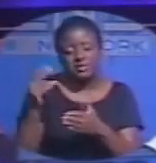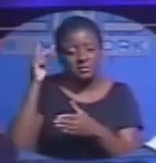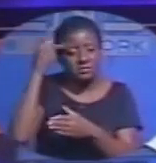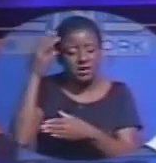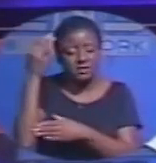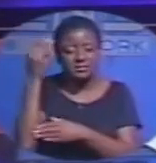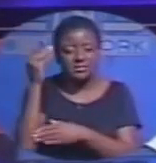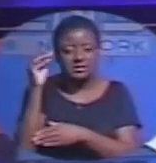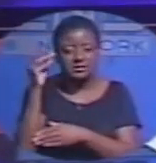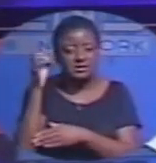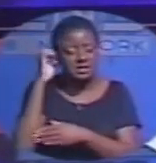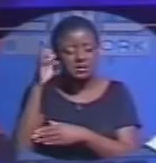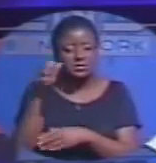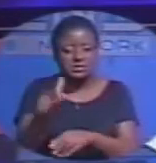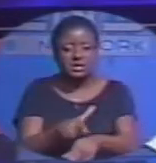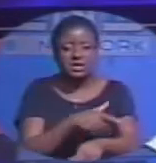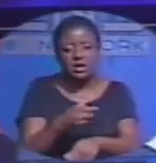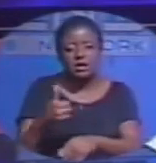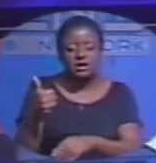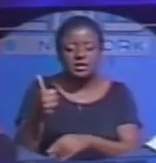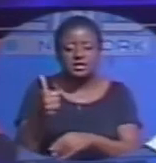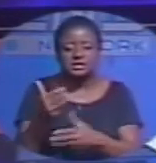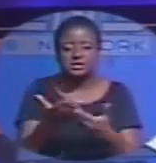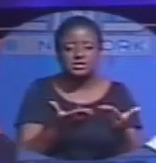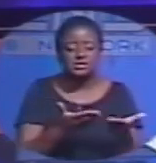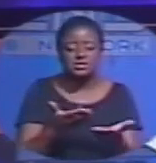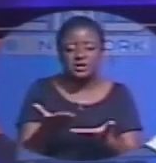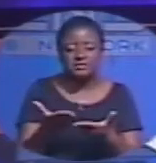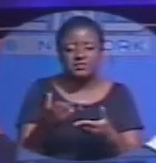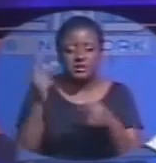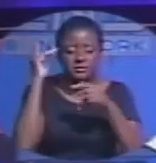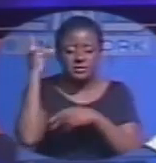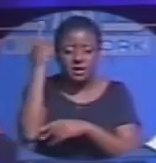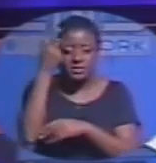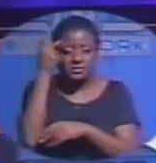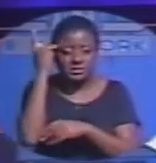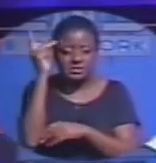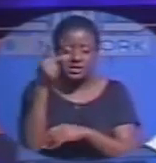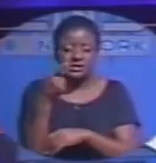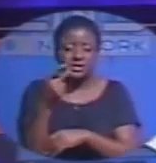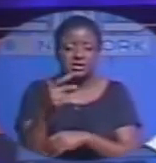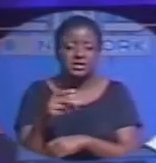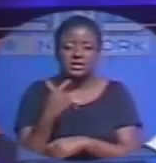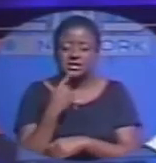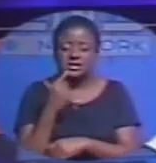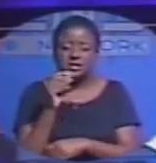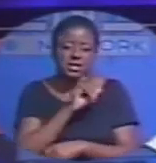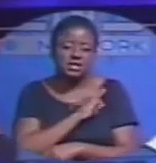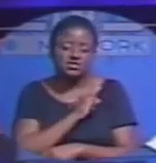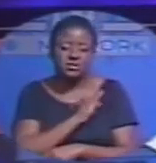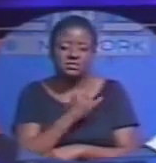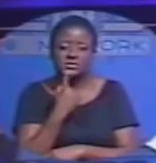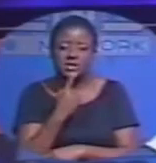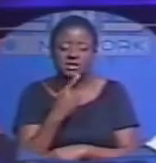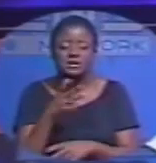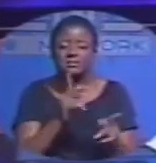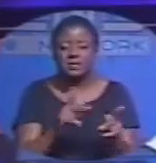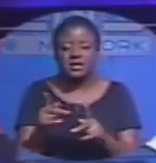of the longest serving parliamentarians. Mr. Ingraham announced his intent to resign following the May 7th general election.